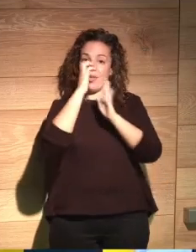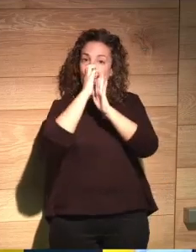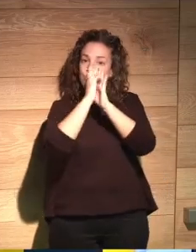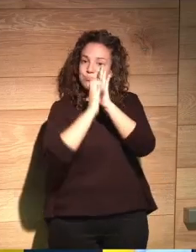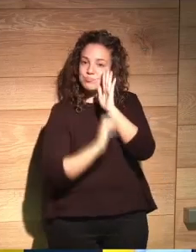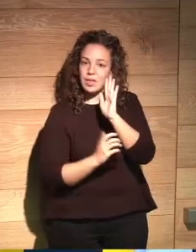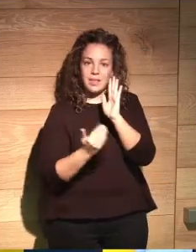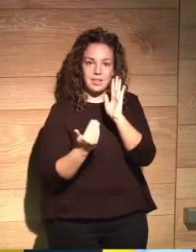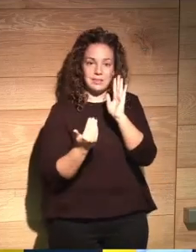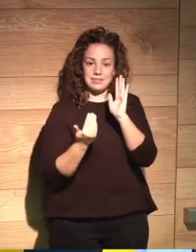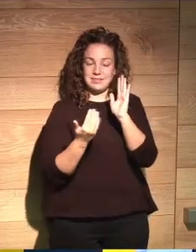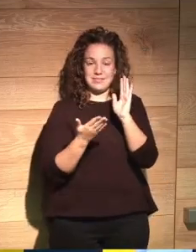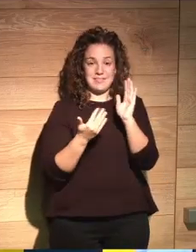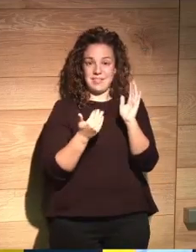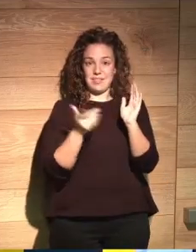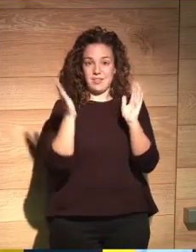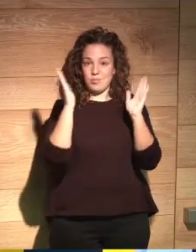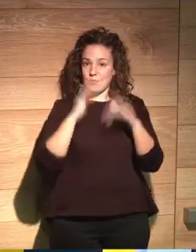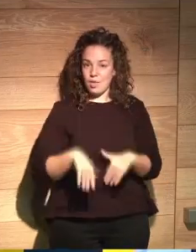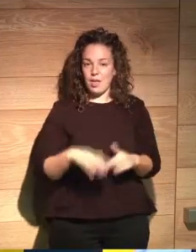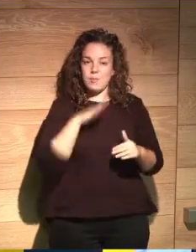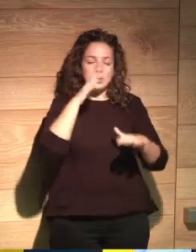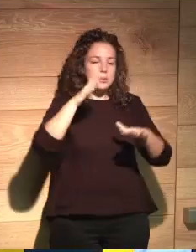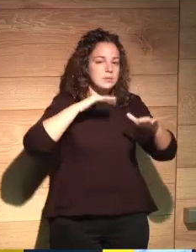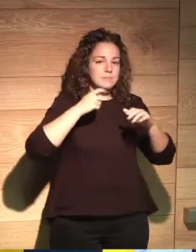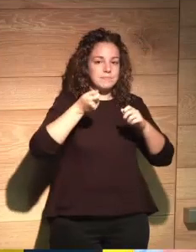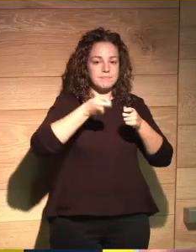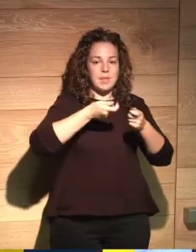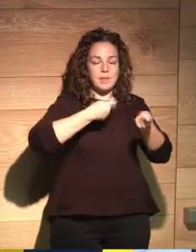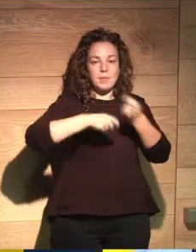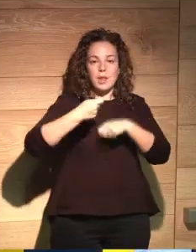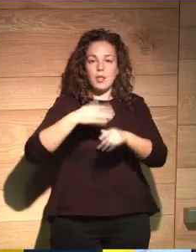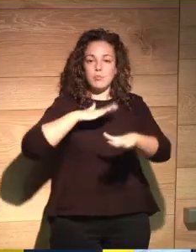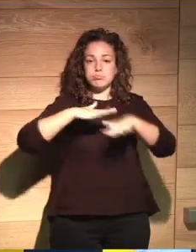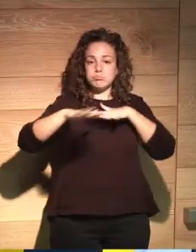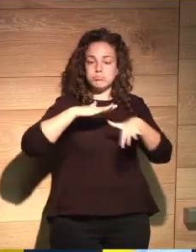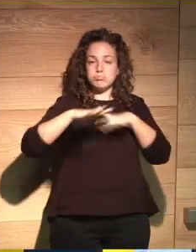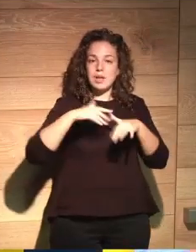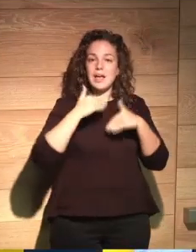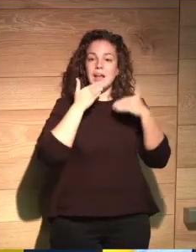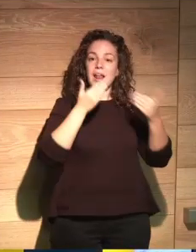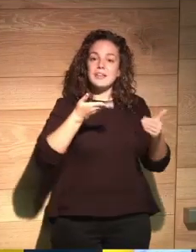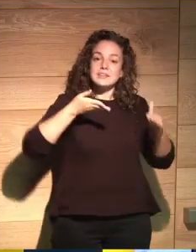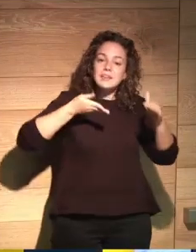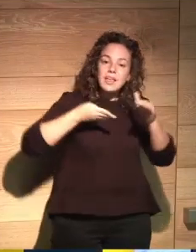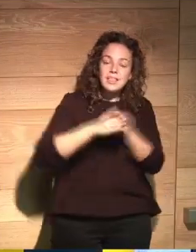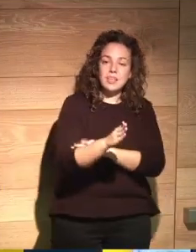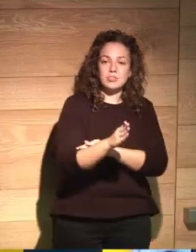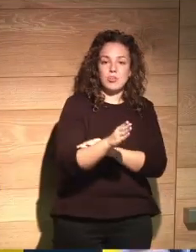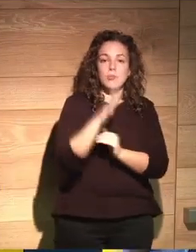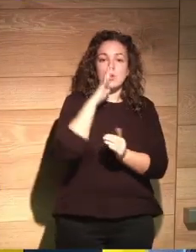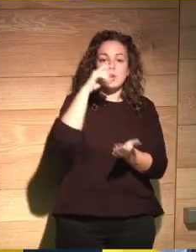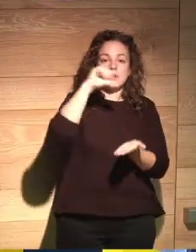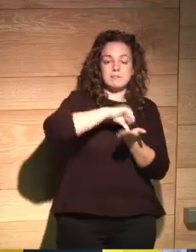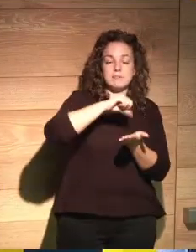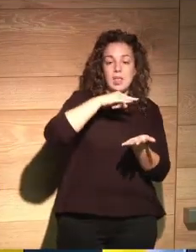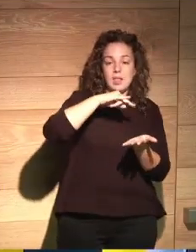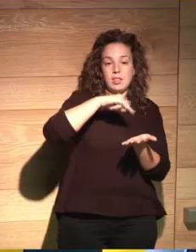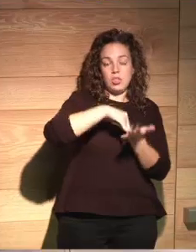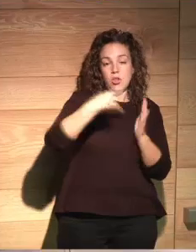the low impact that it is having in the lowering the prices. So the market is moving a lot